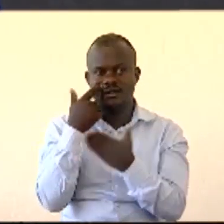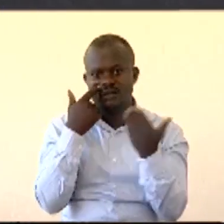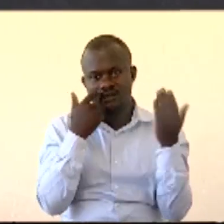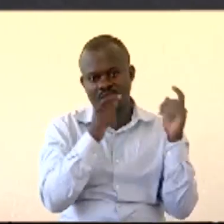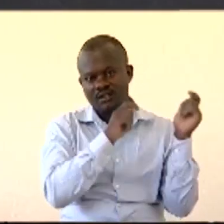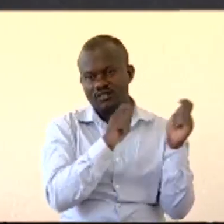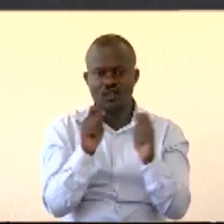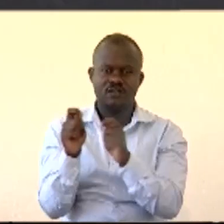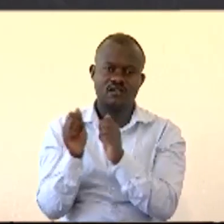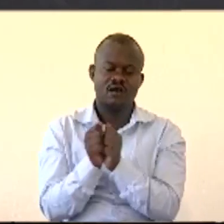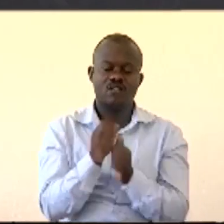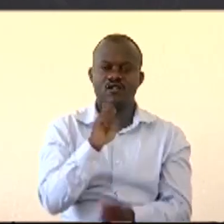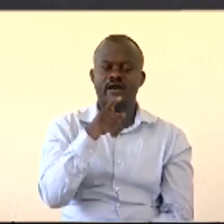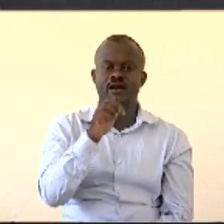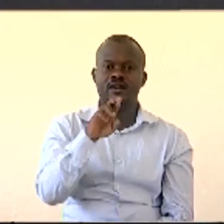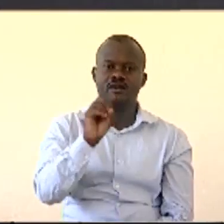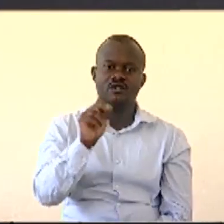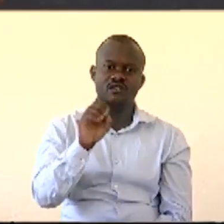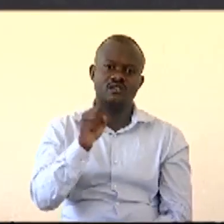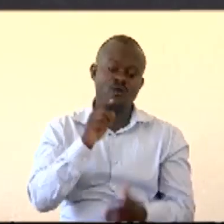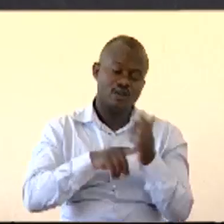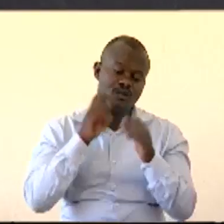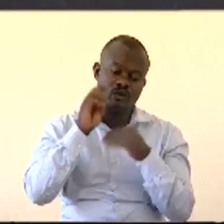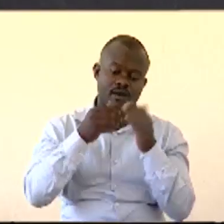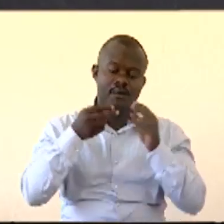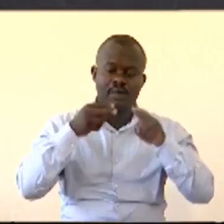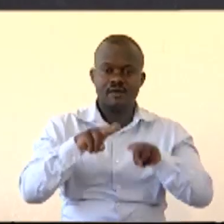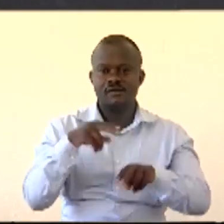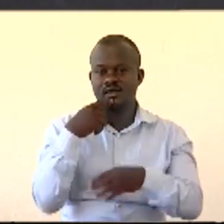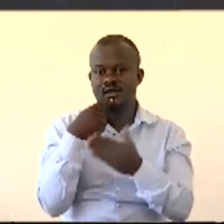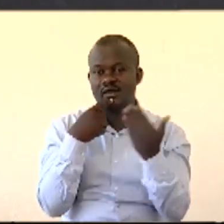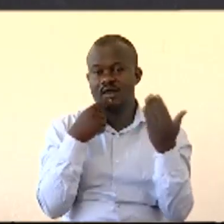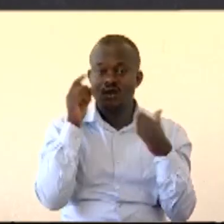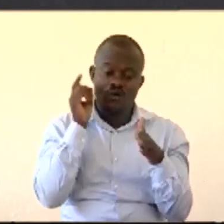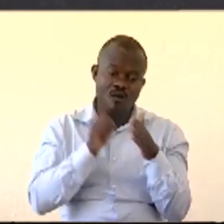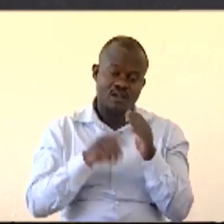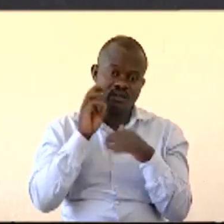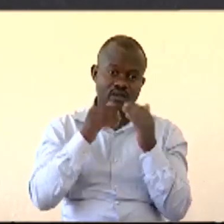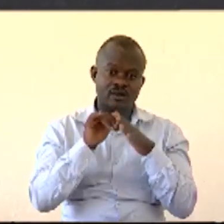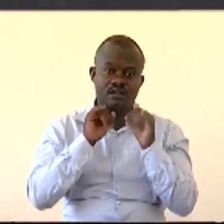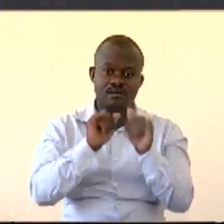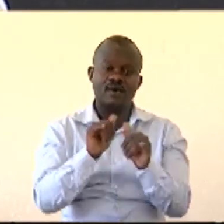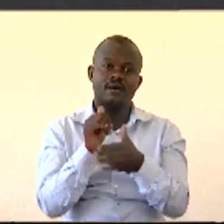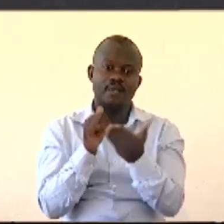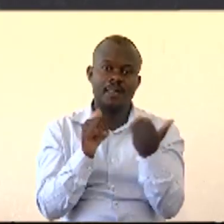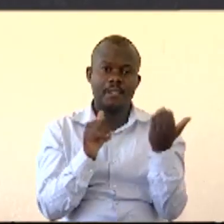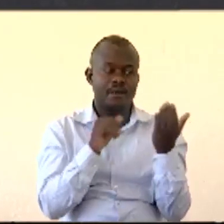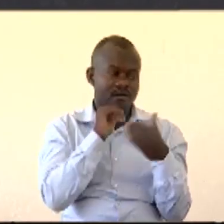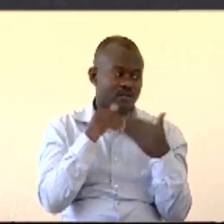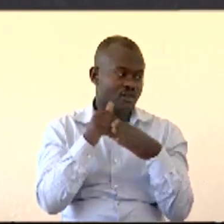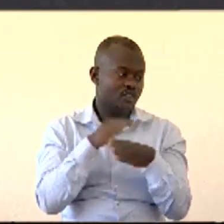the electrons, what happens, what remains behind, not